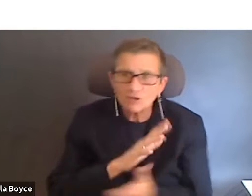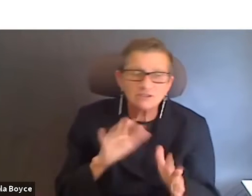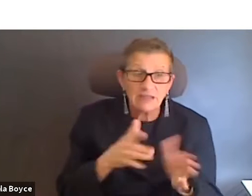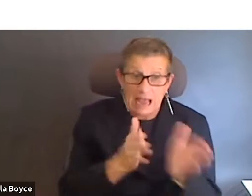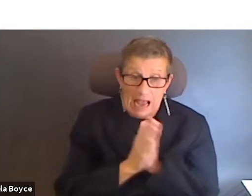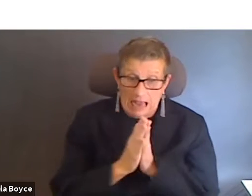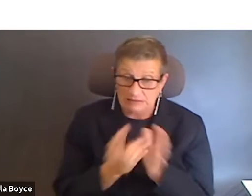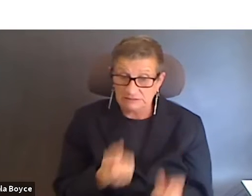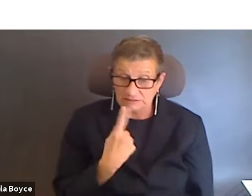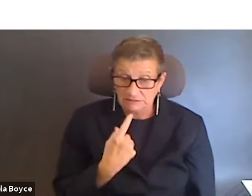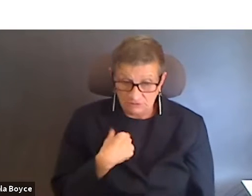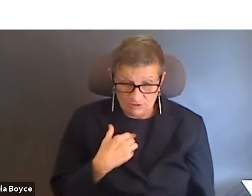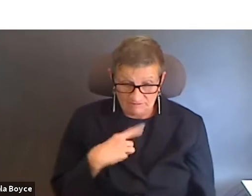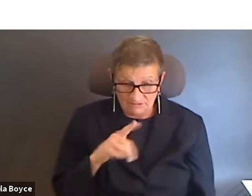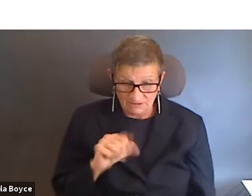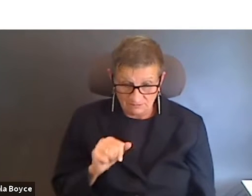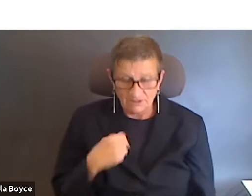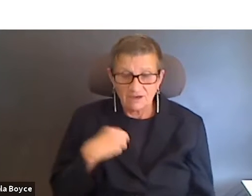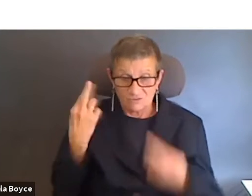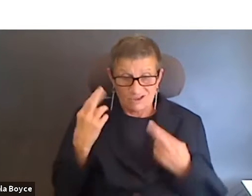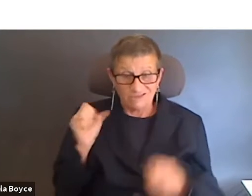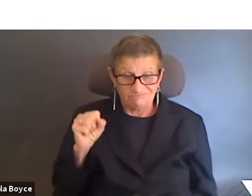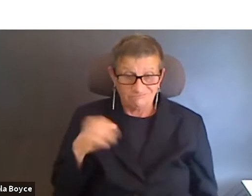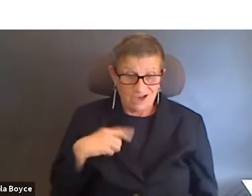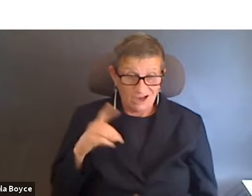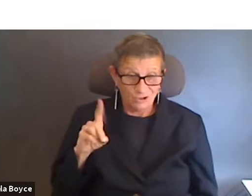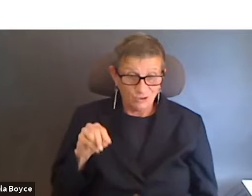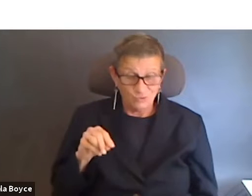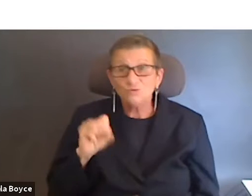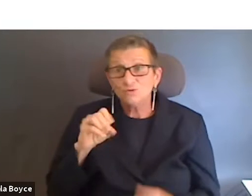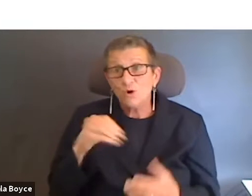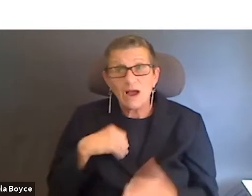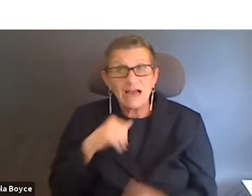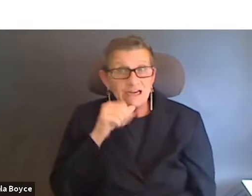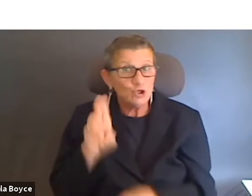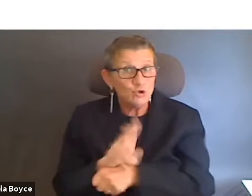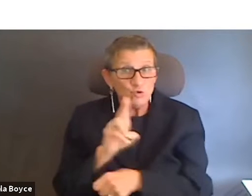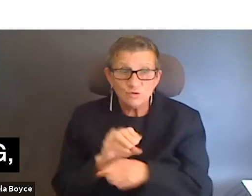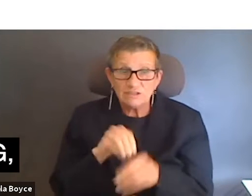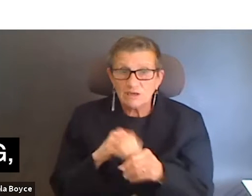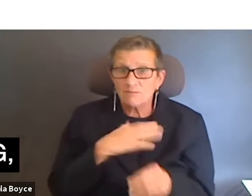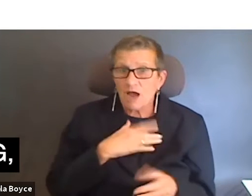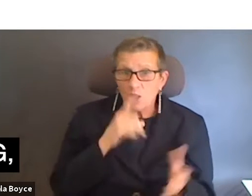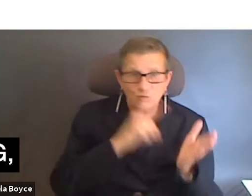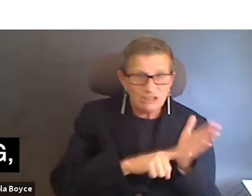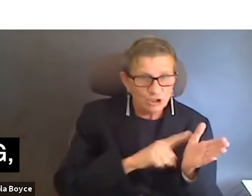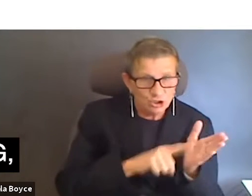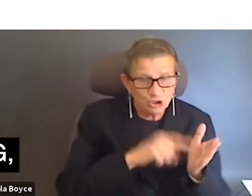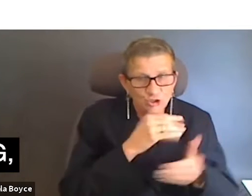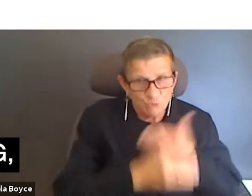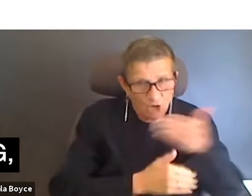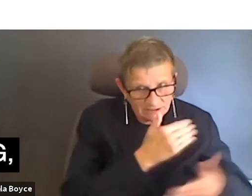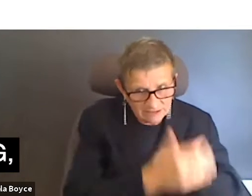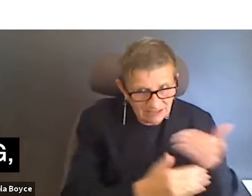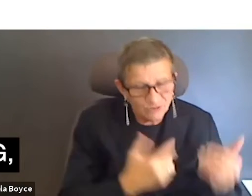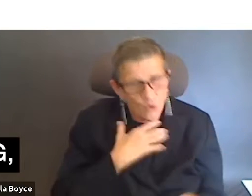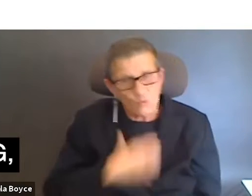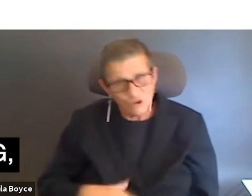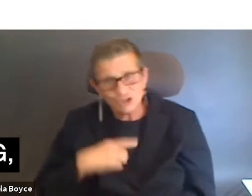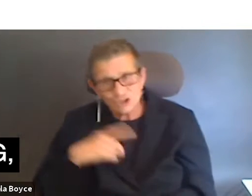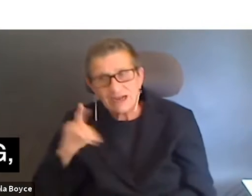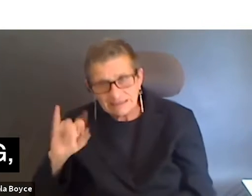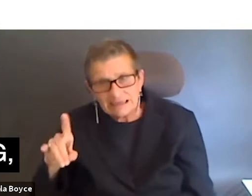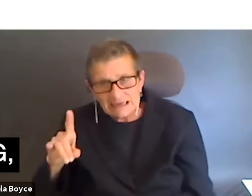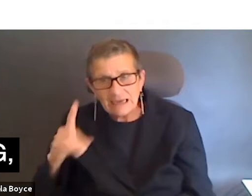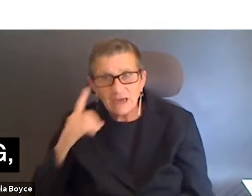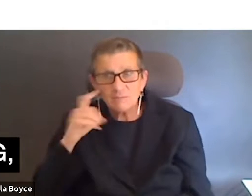disability? And I realized, yes, I do. So I'll be honest that I didn't use it in the research process. I wish I had, because when I came